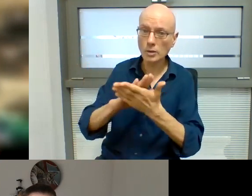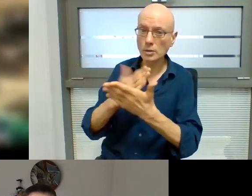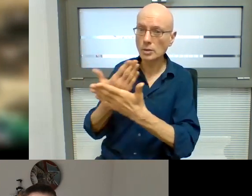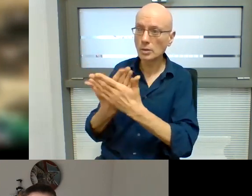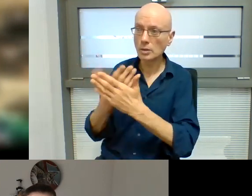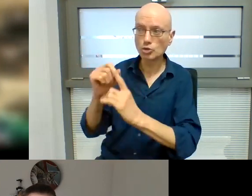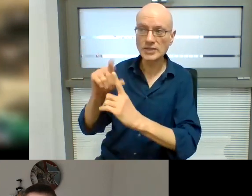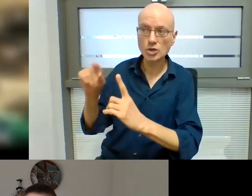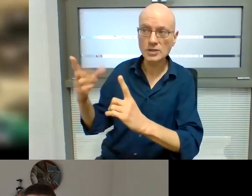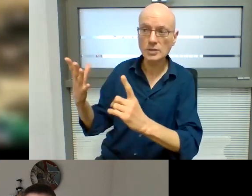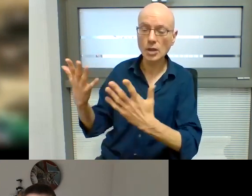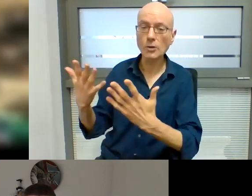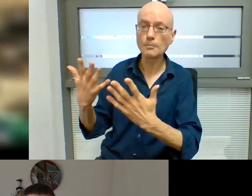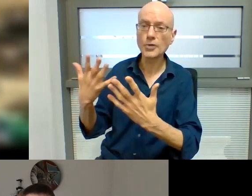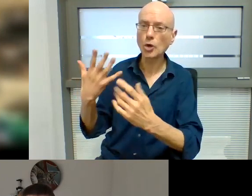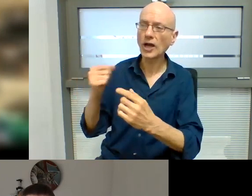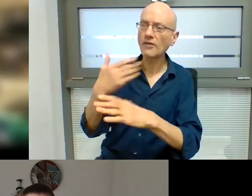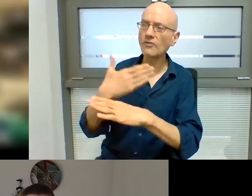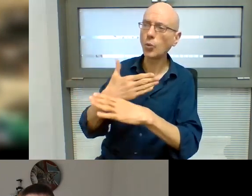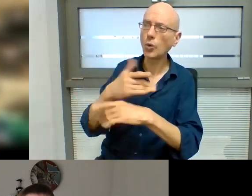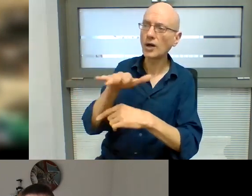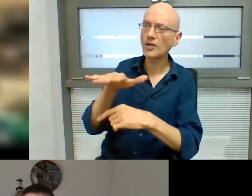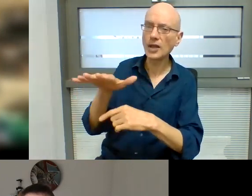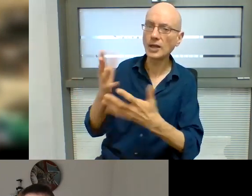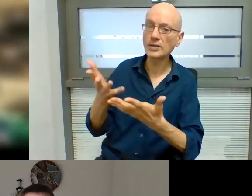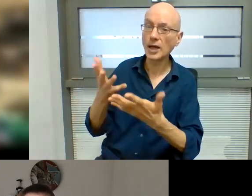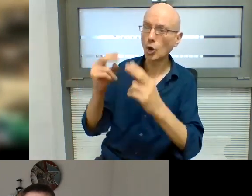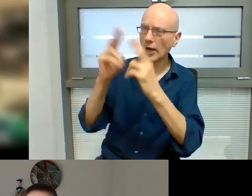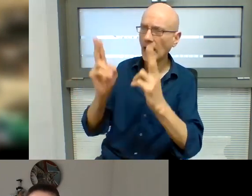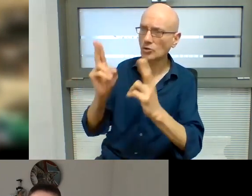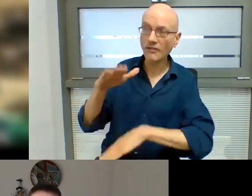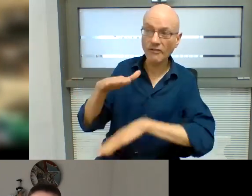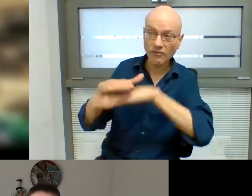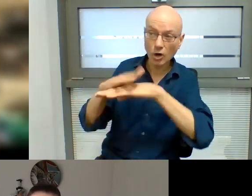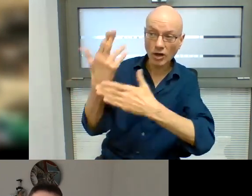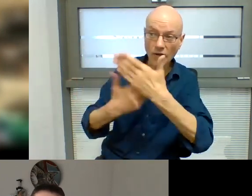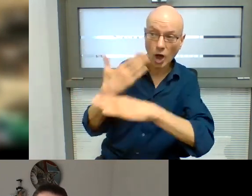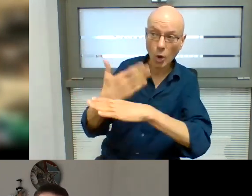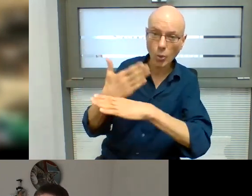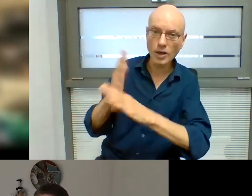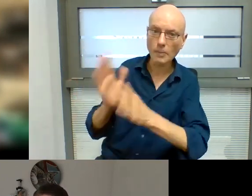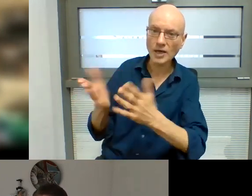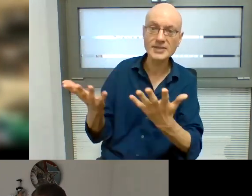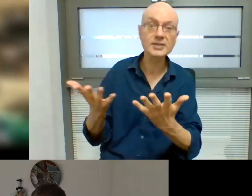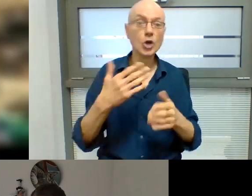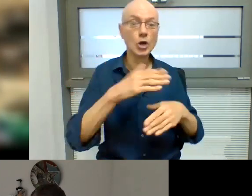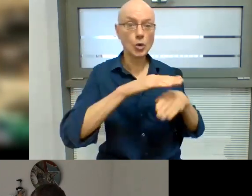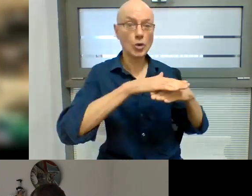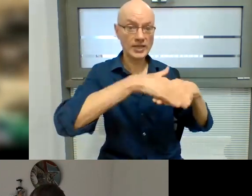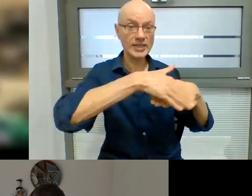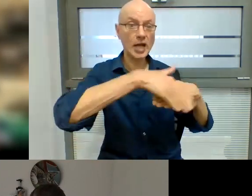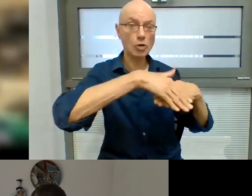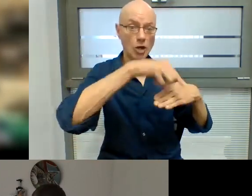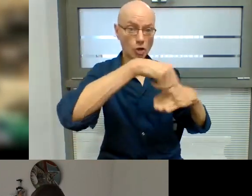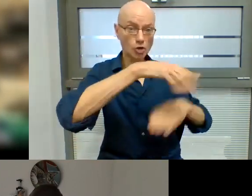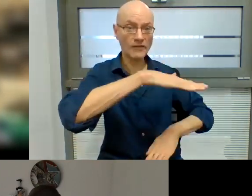got some work around you now, and I'm assuming the rest of the house must be full. The garage is certainly